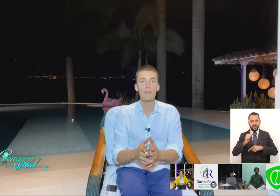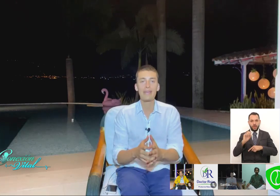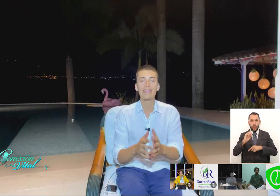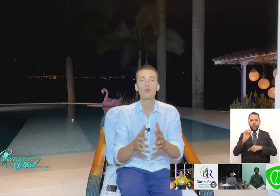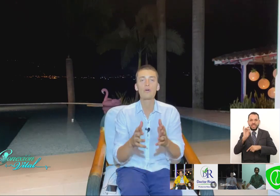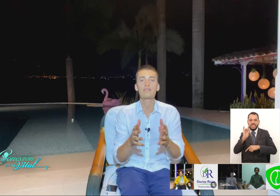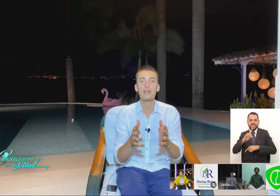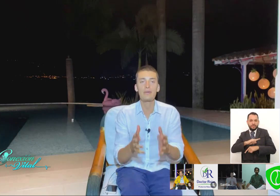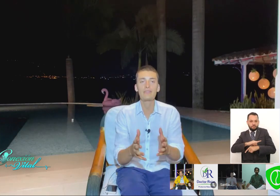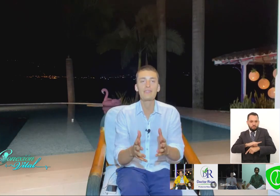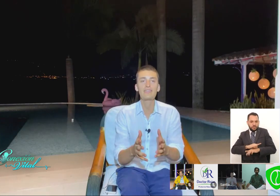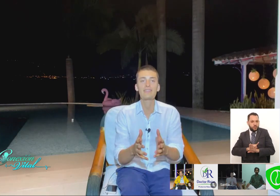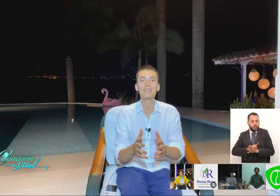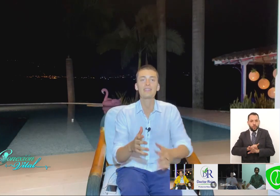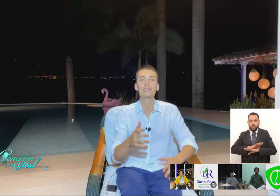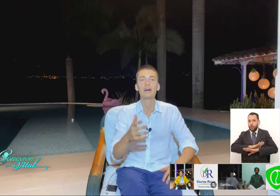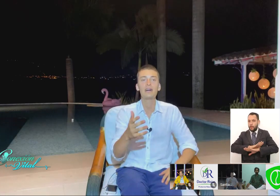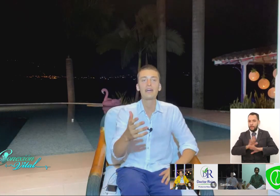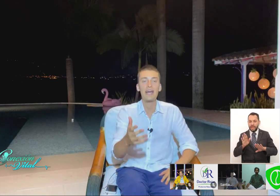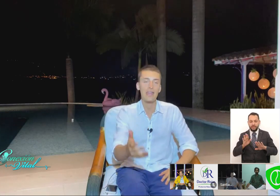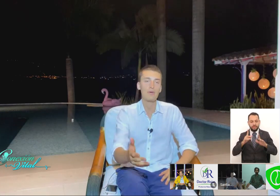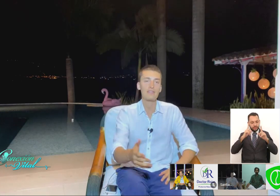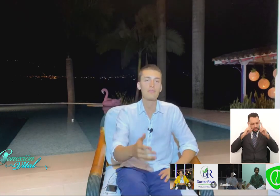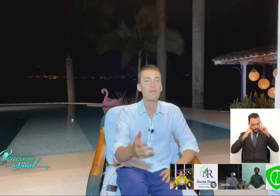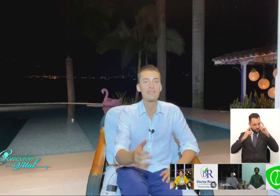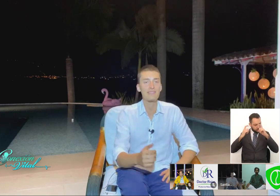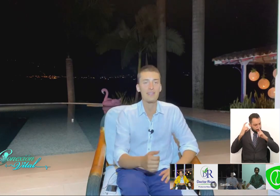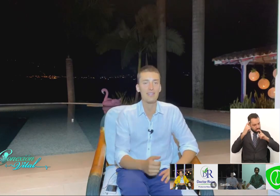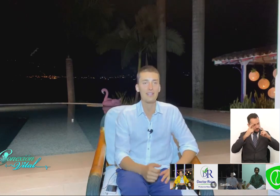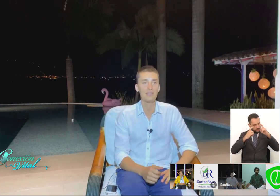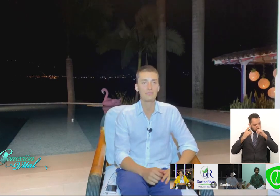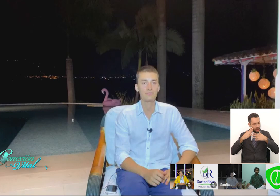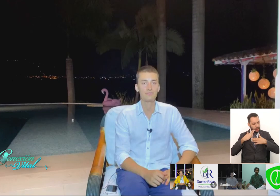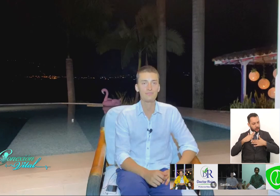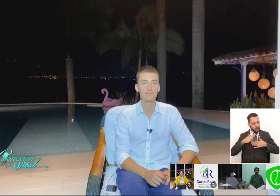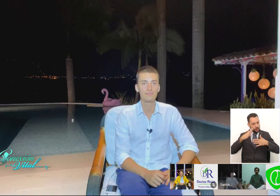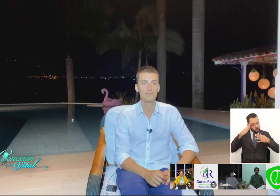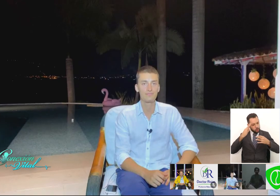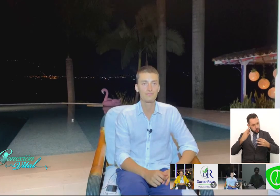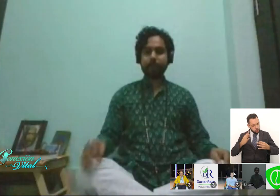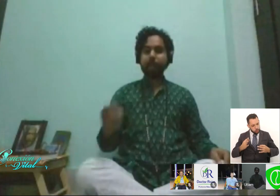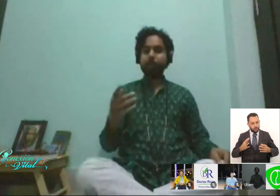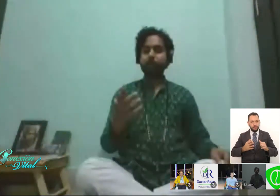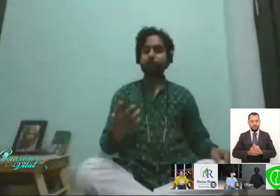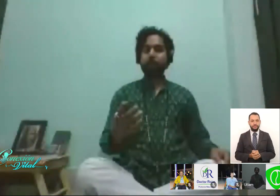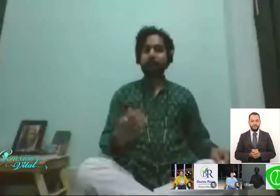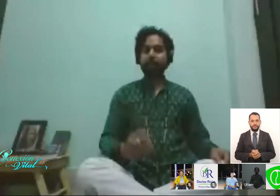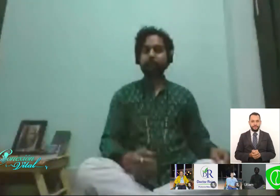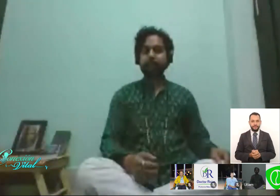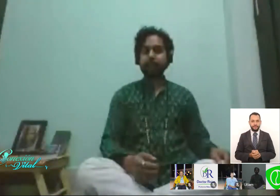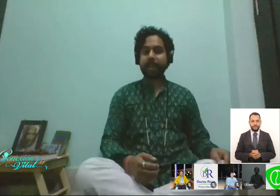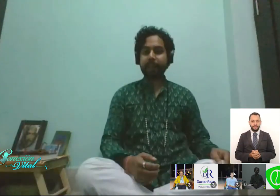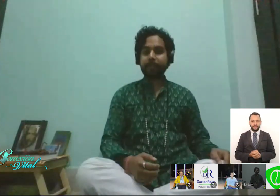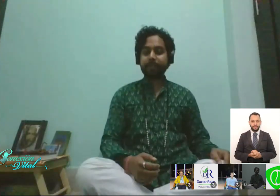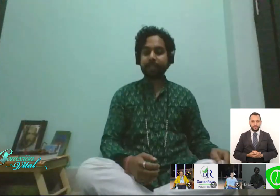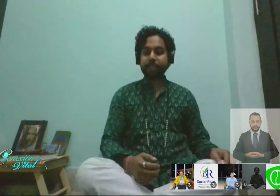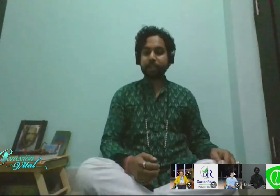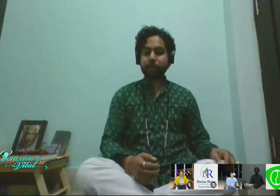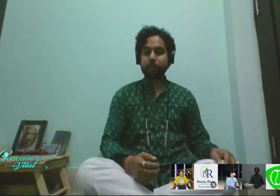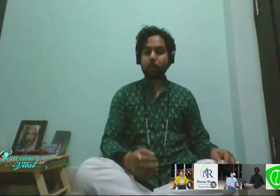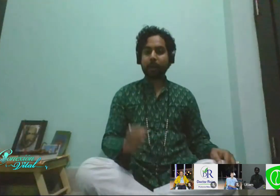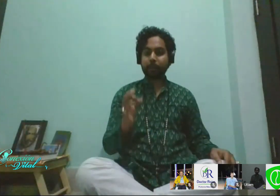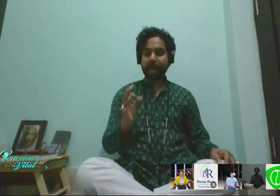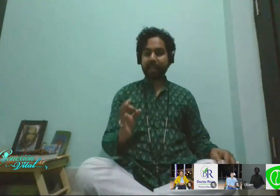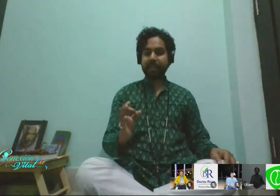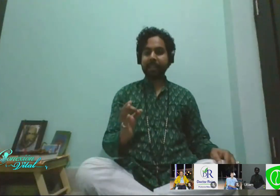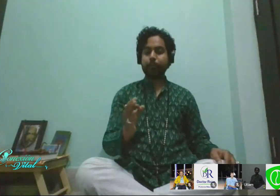minutos para que nuestra mente se sienta cada vez más tranquila. So I will teach